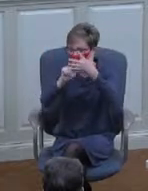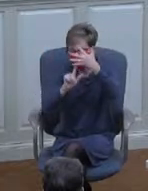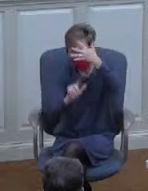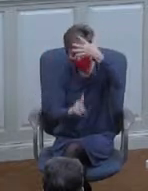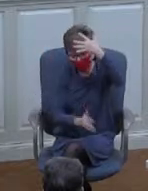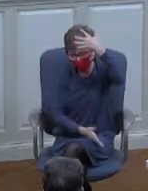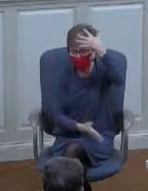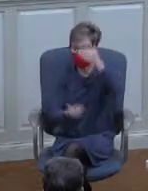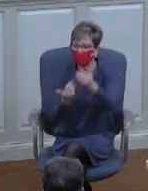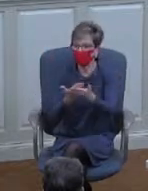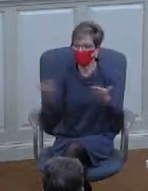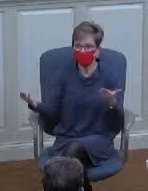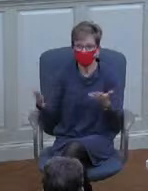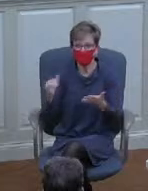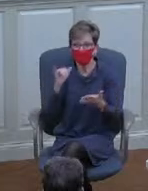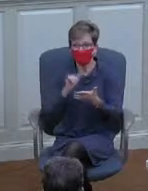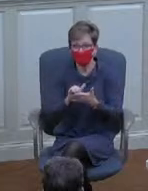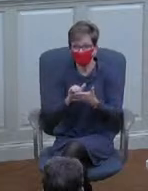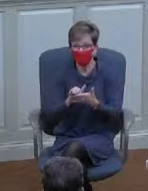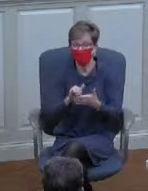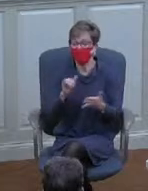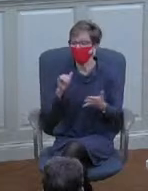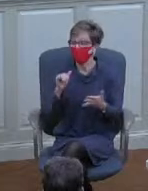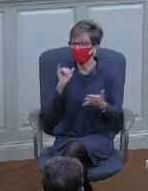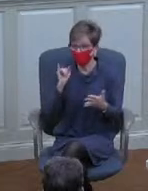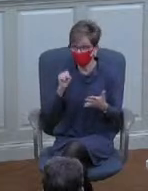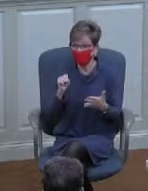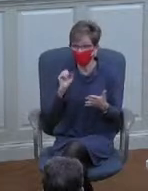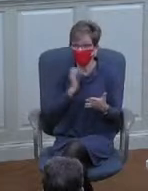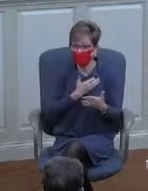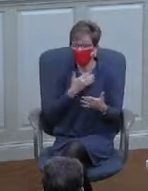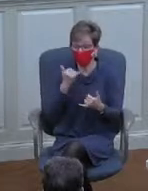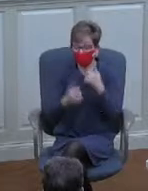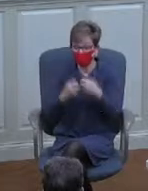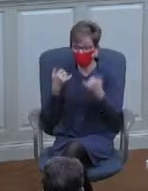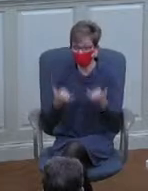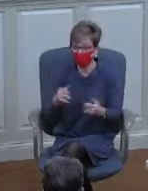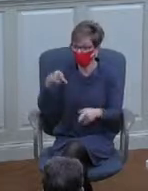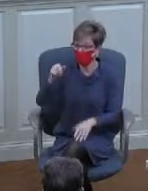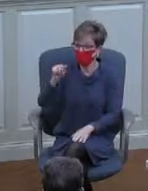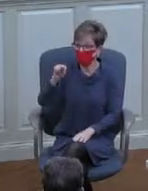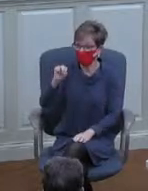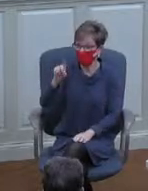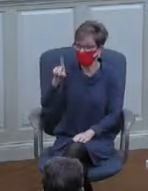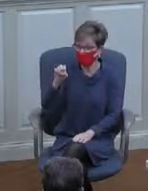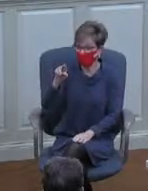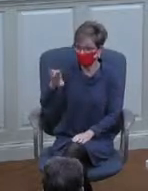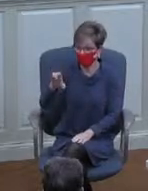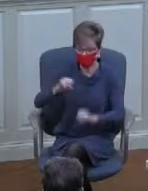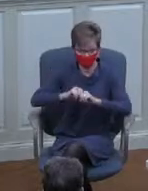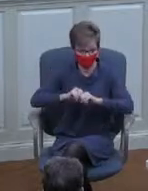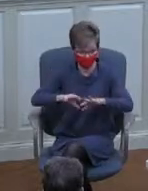strains, is our unannounced pandemic, widespread and deadly.